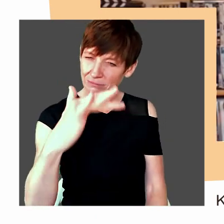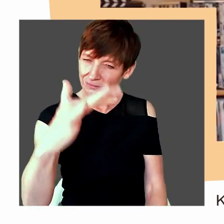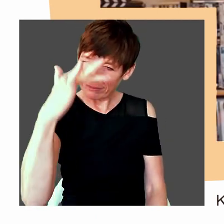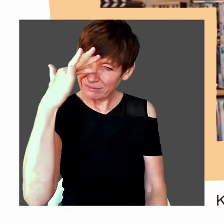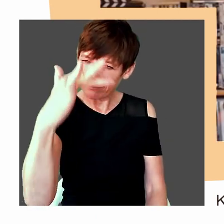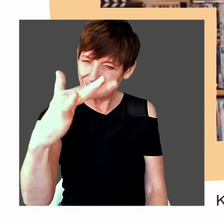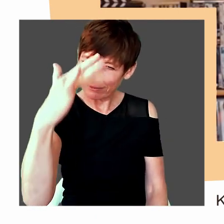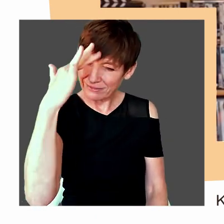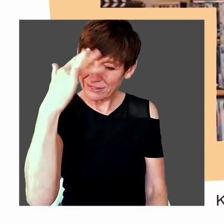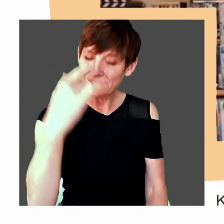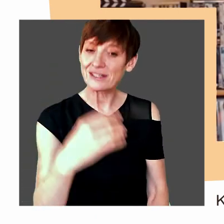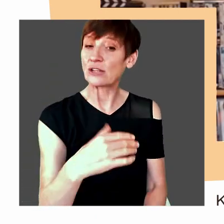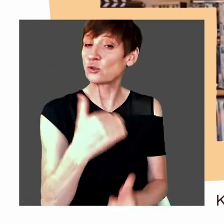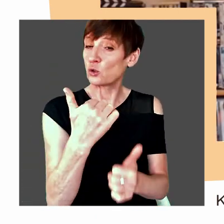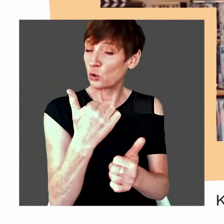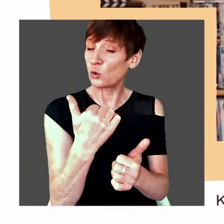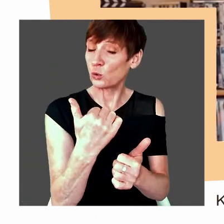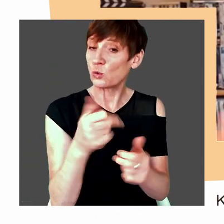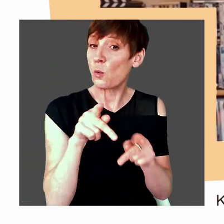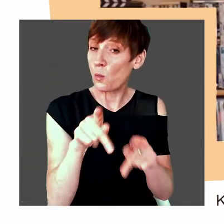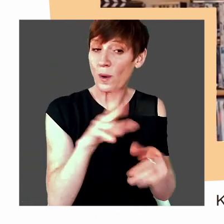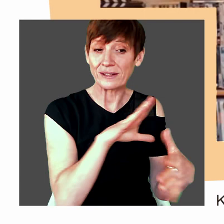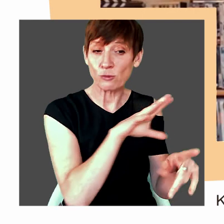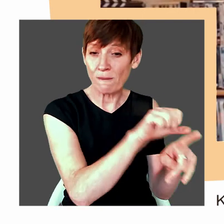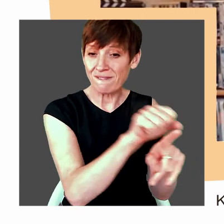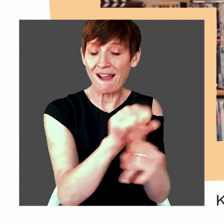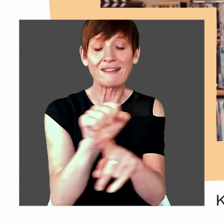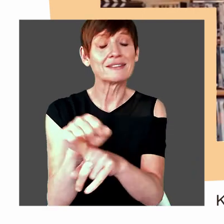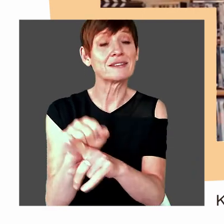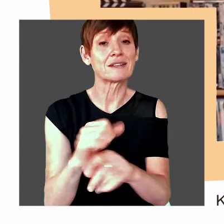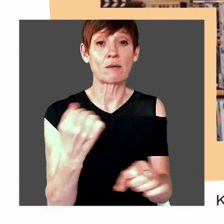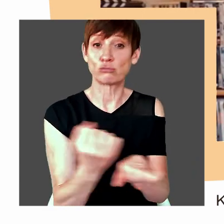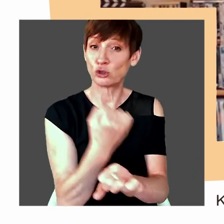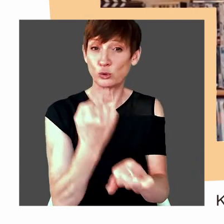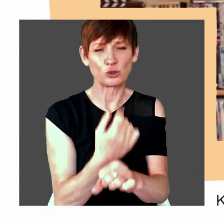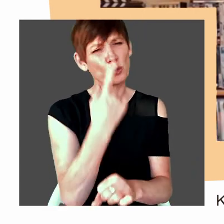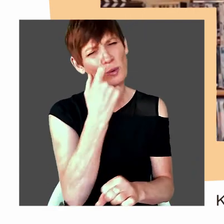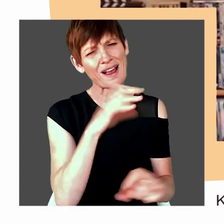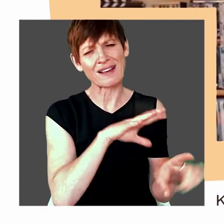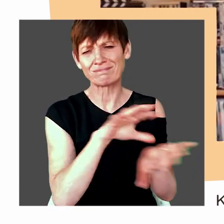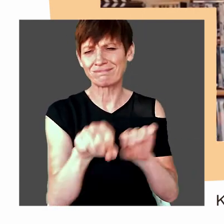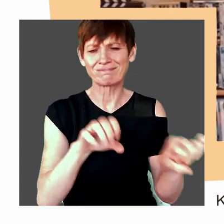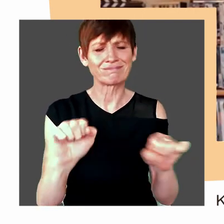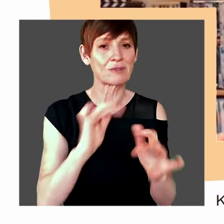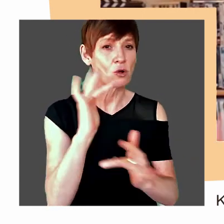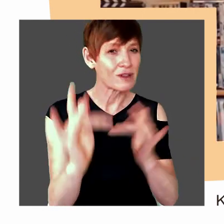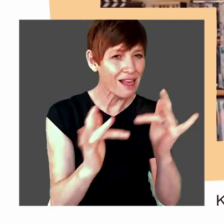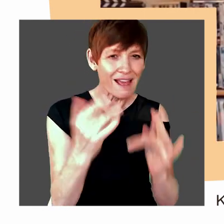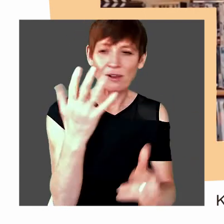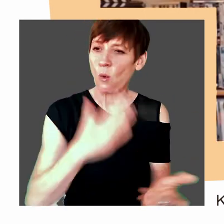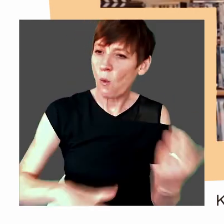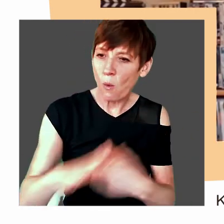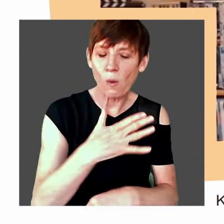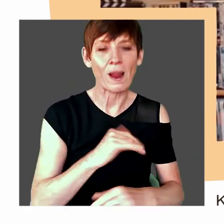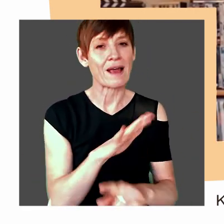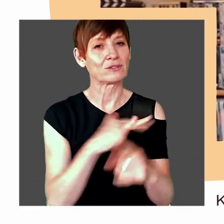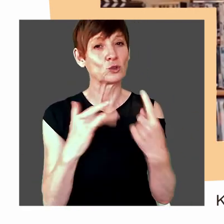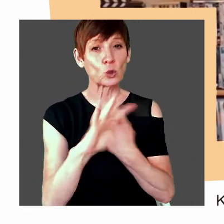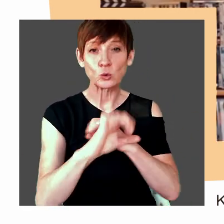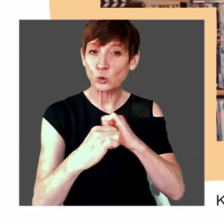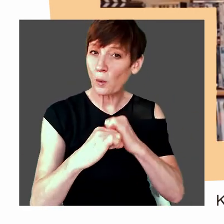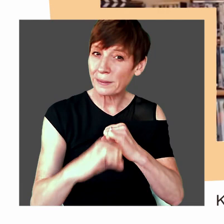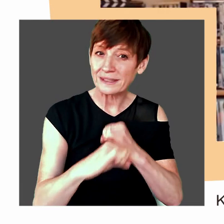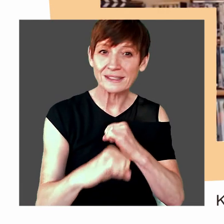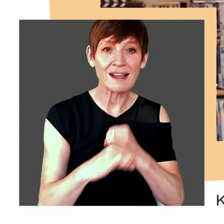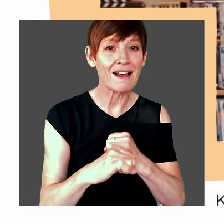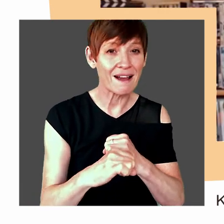that's a really good way to find producers. And everybody is available to find online these days. Everyone has a social media presence. I think